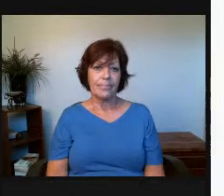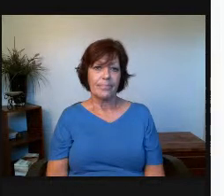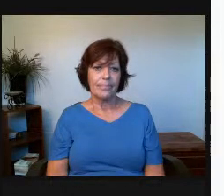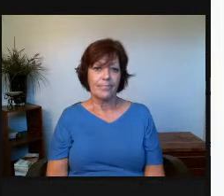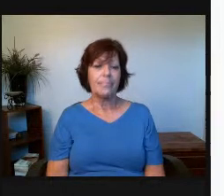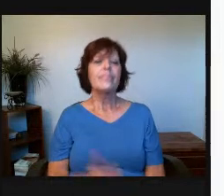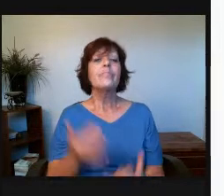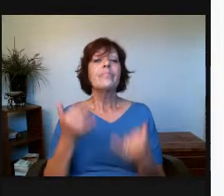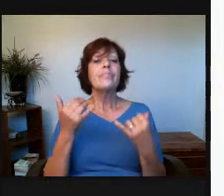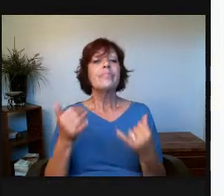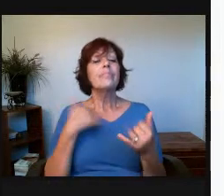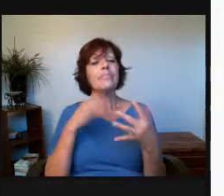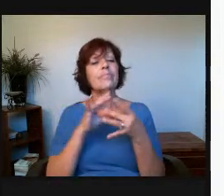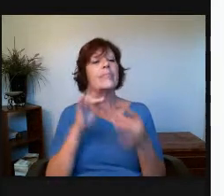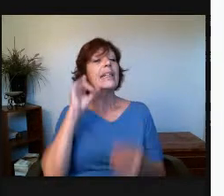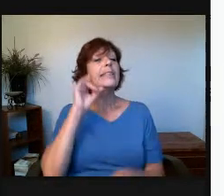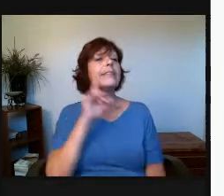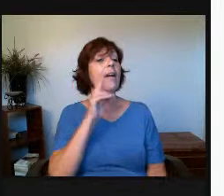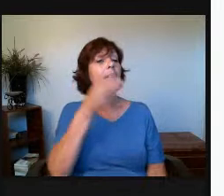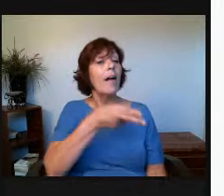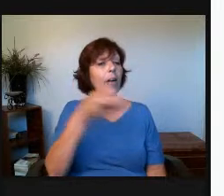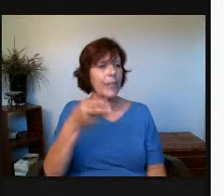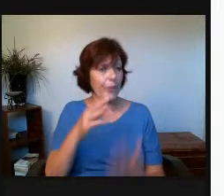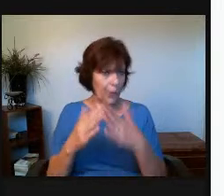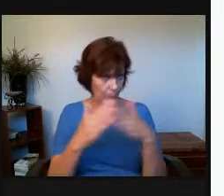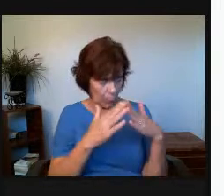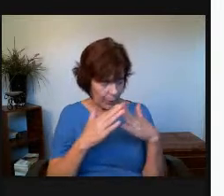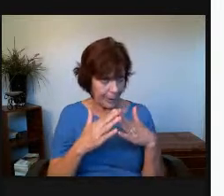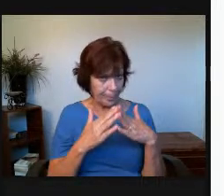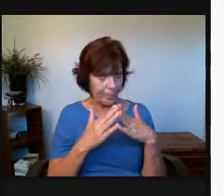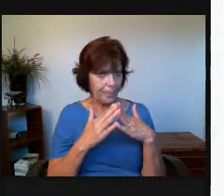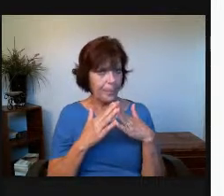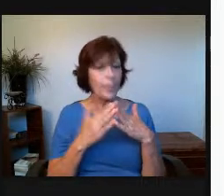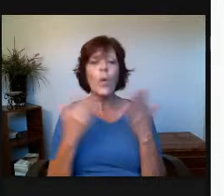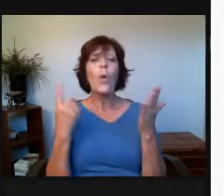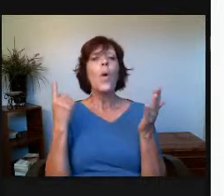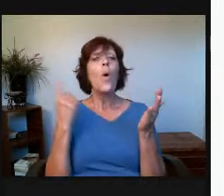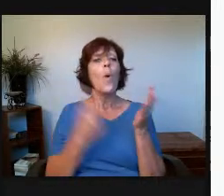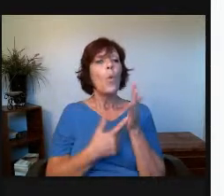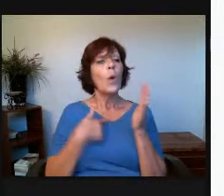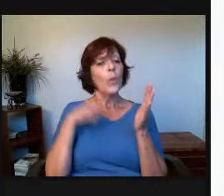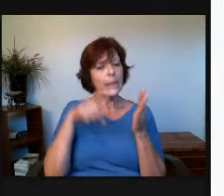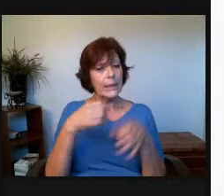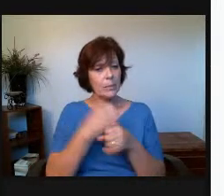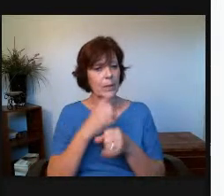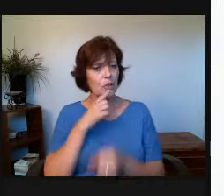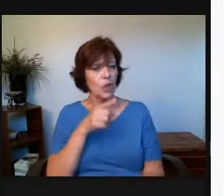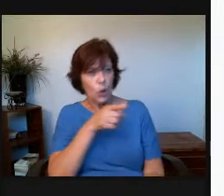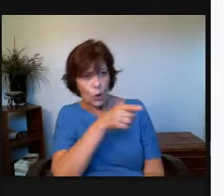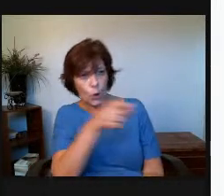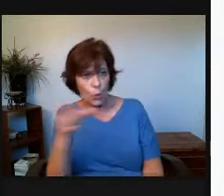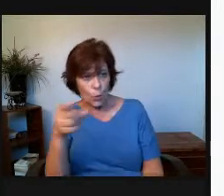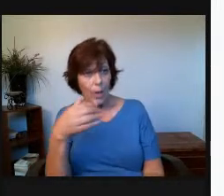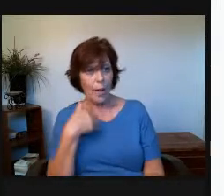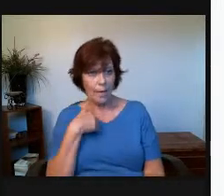So now we'll talk about the deaf and hard of hearing community and what we need to make sure that you have.